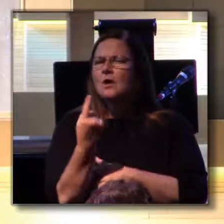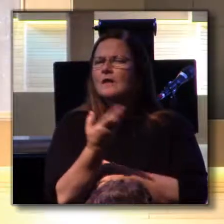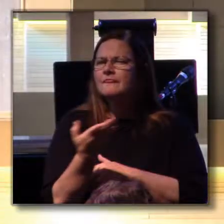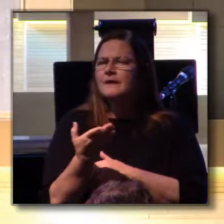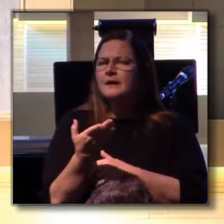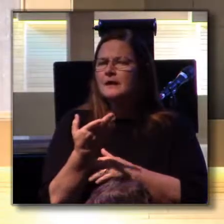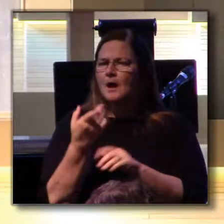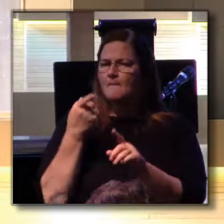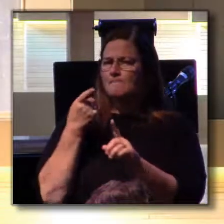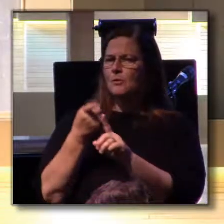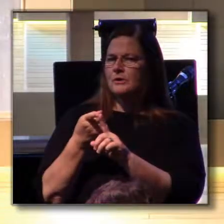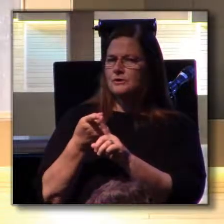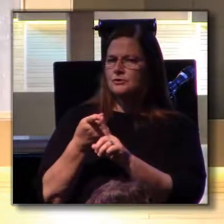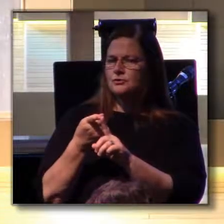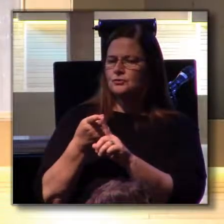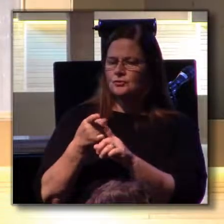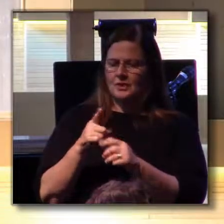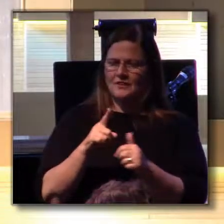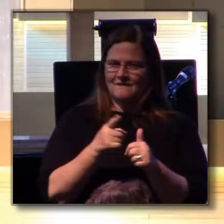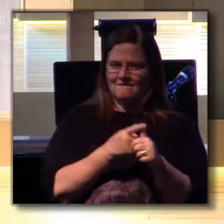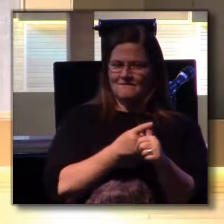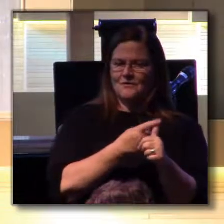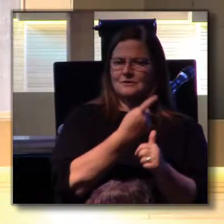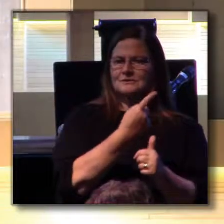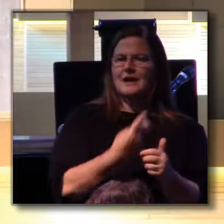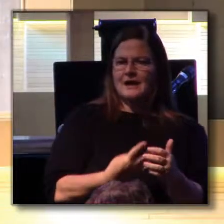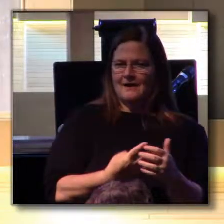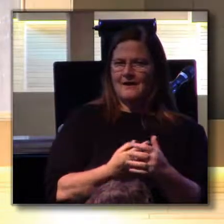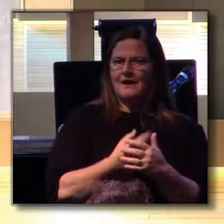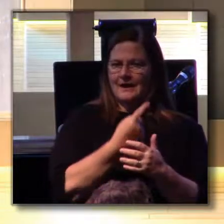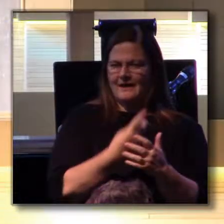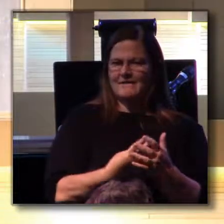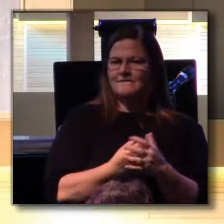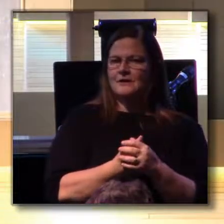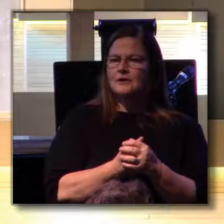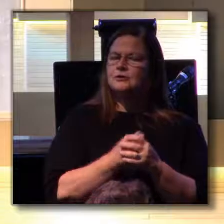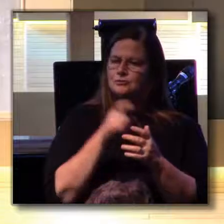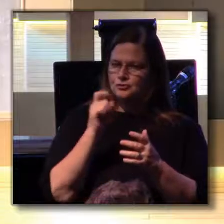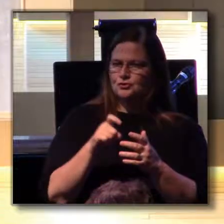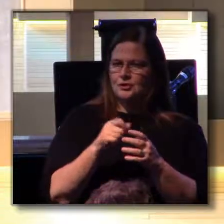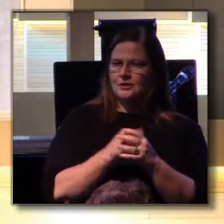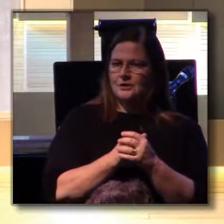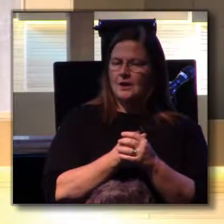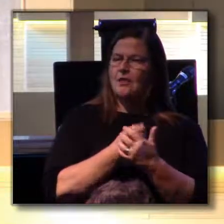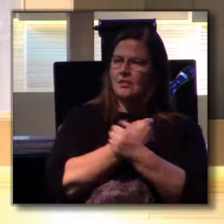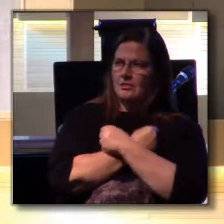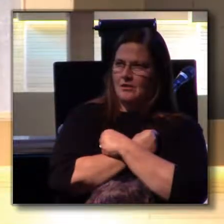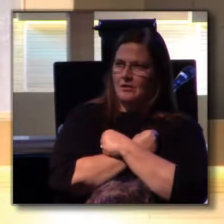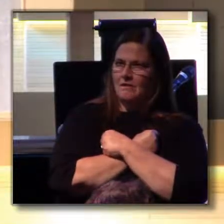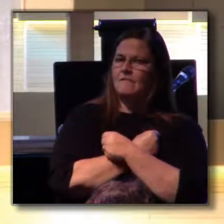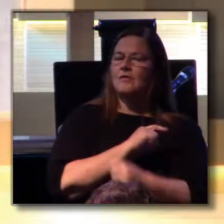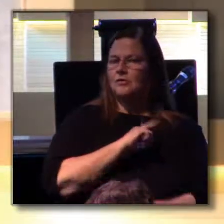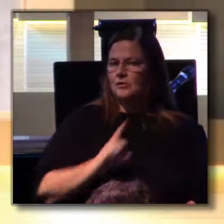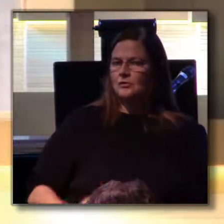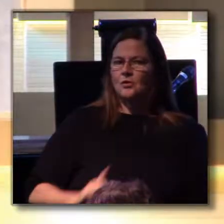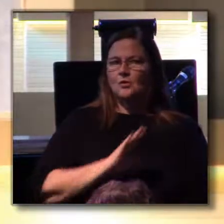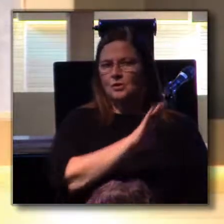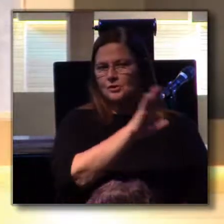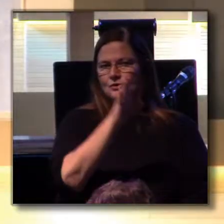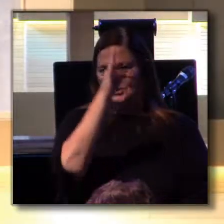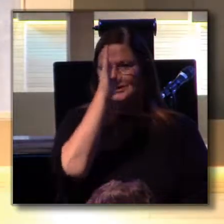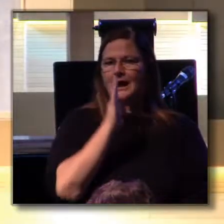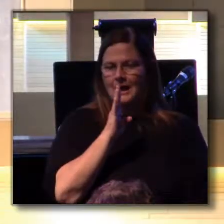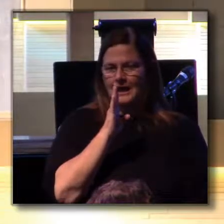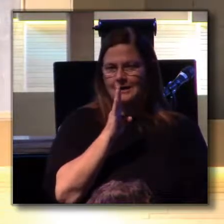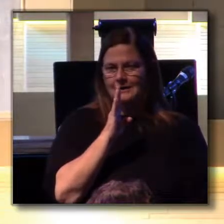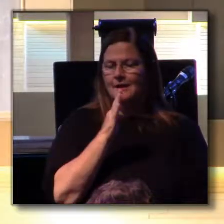first half. You shall love the Lord your God and have no other gods before him.